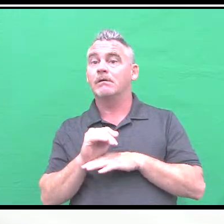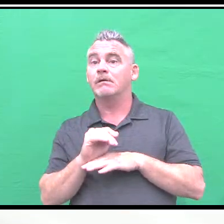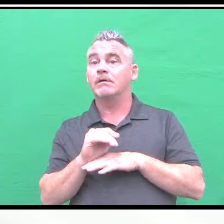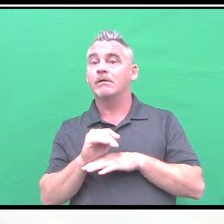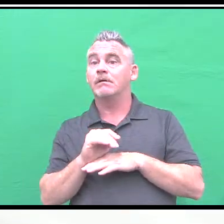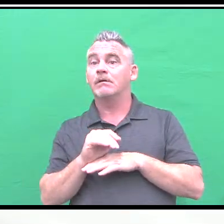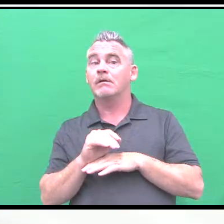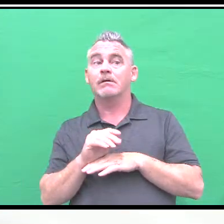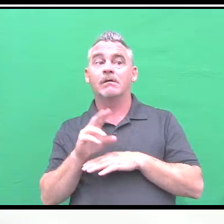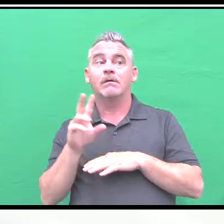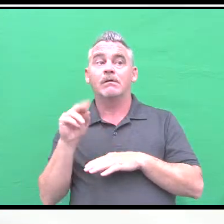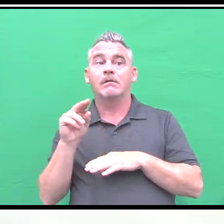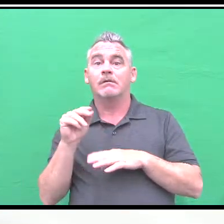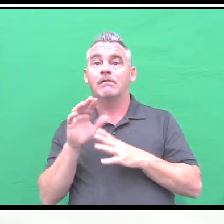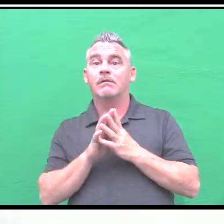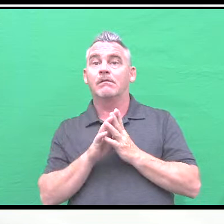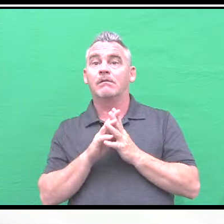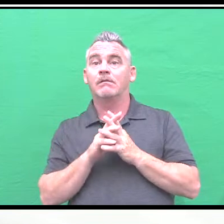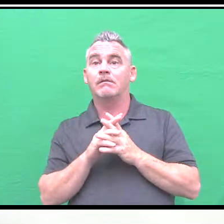Okay.